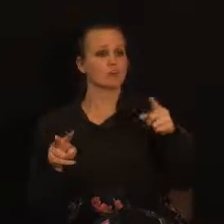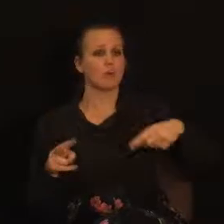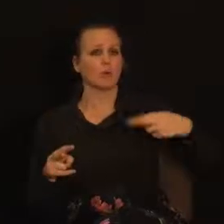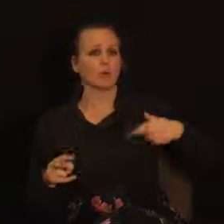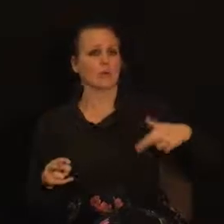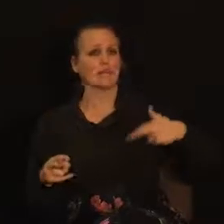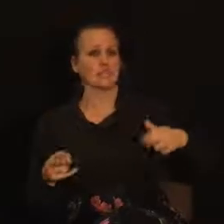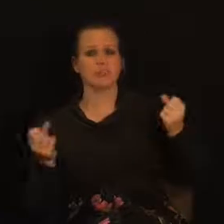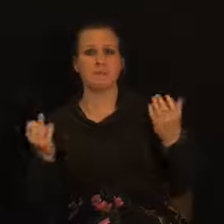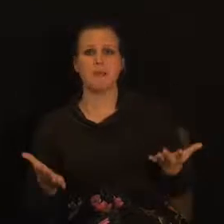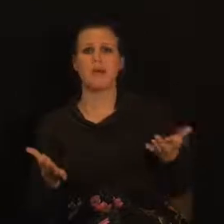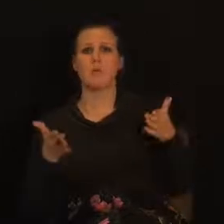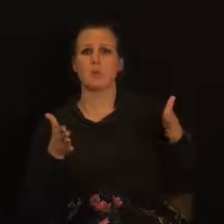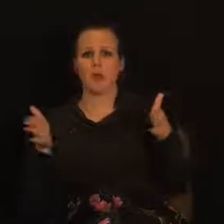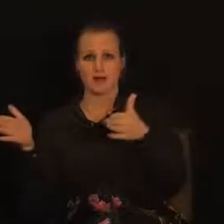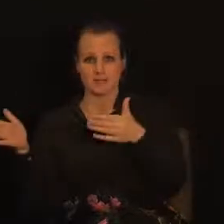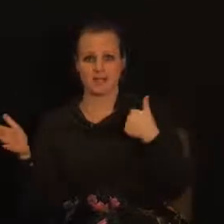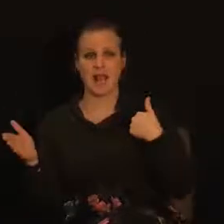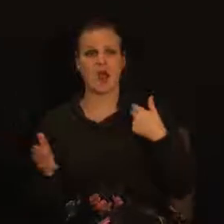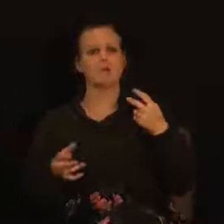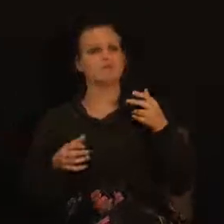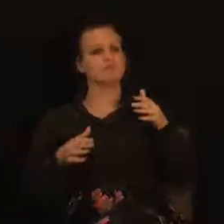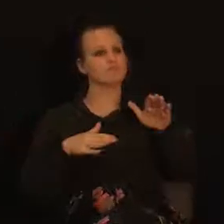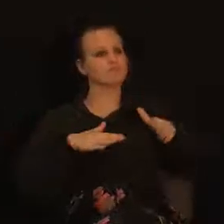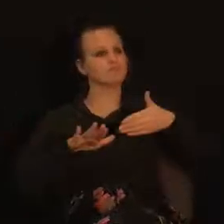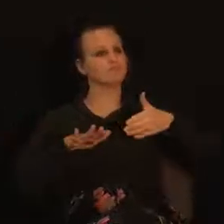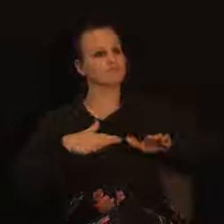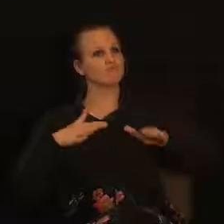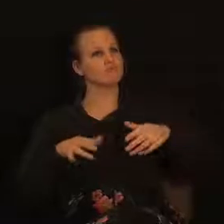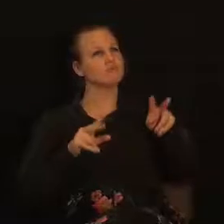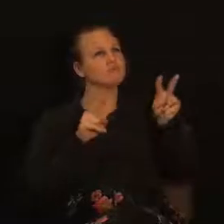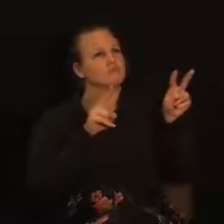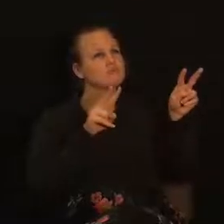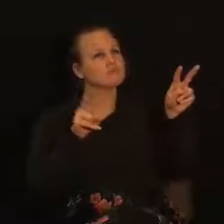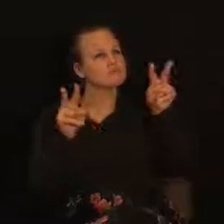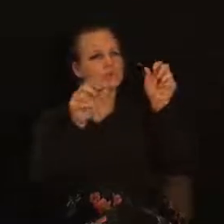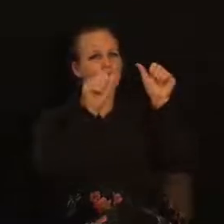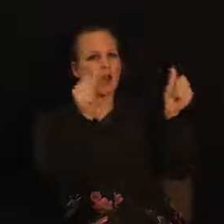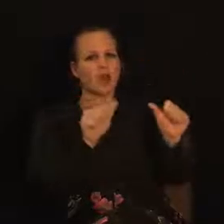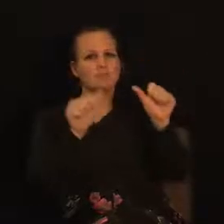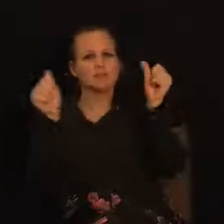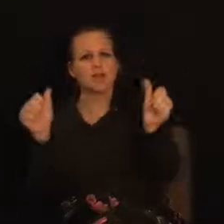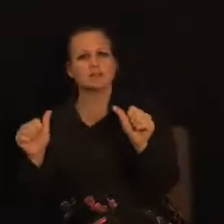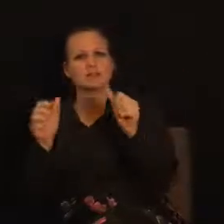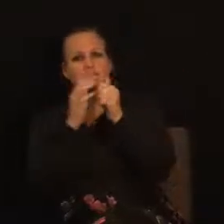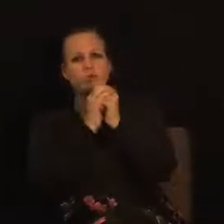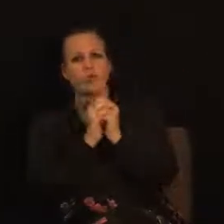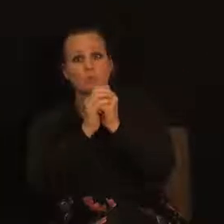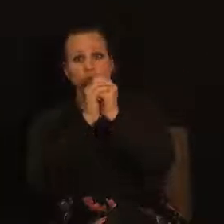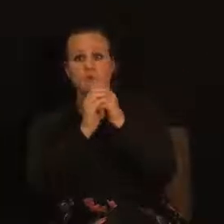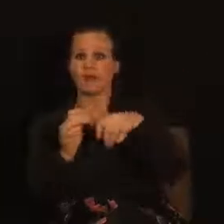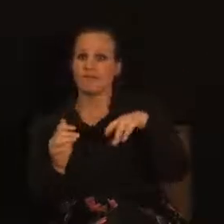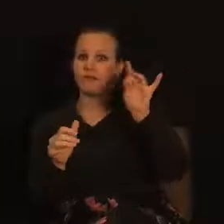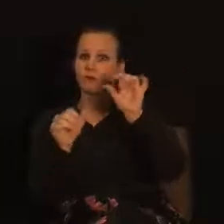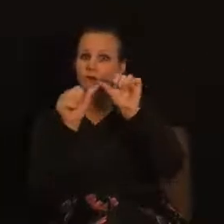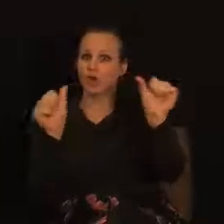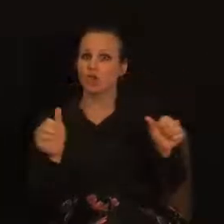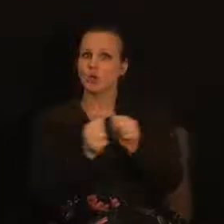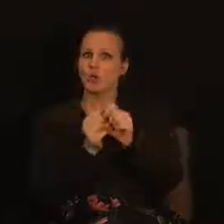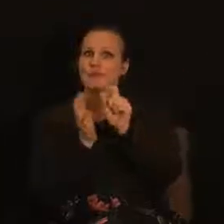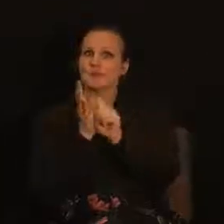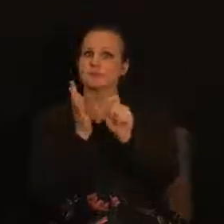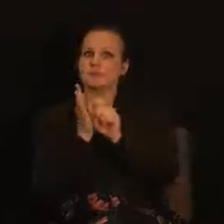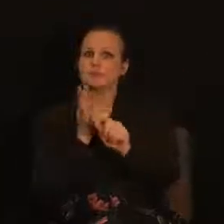was passing through and examining the objects of your worship, I also found an altar with this inscription, to